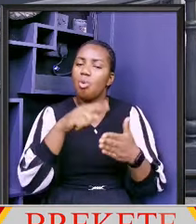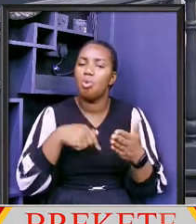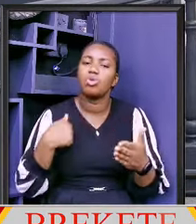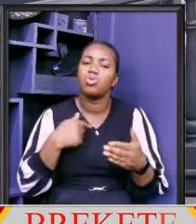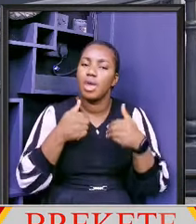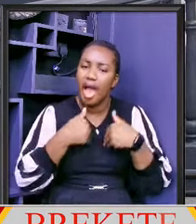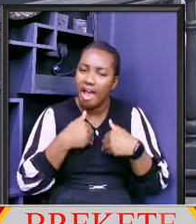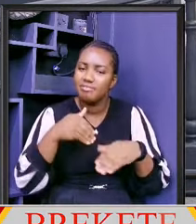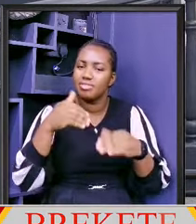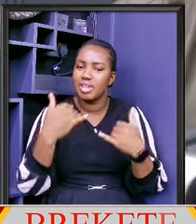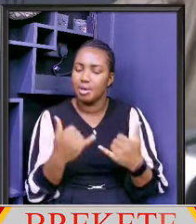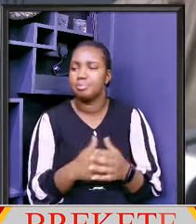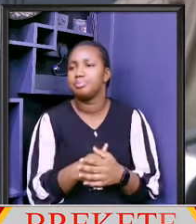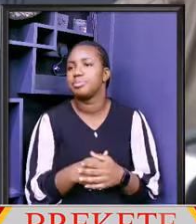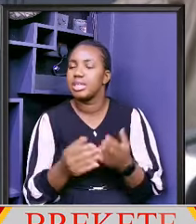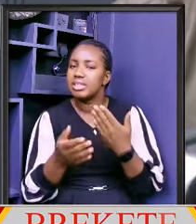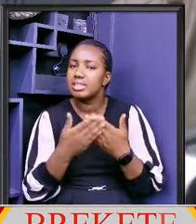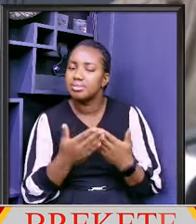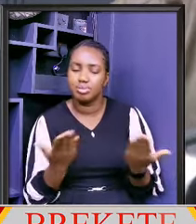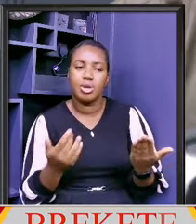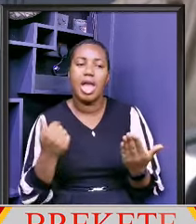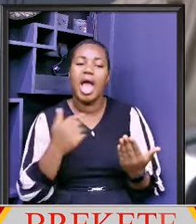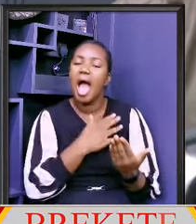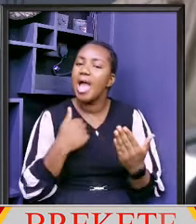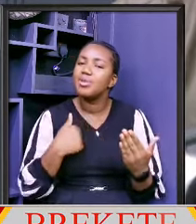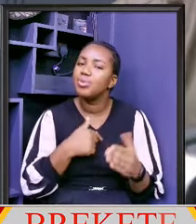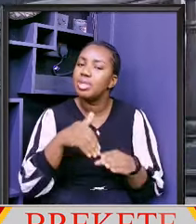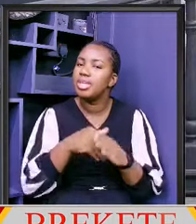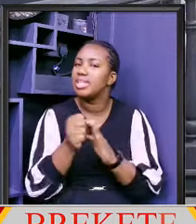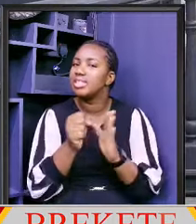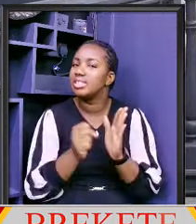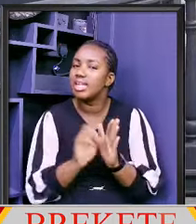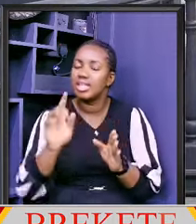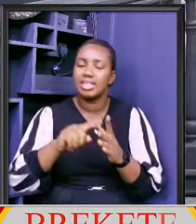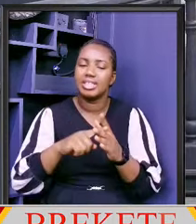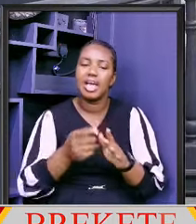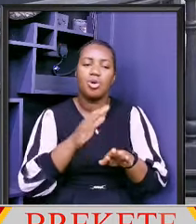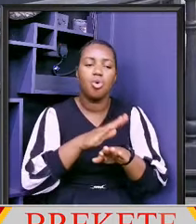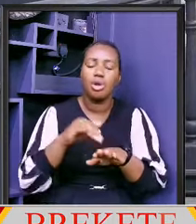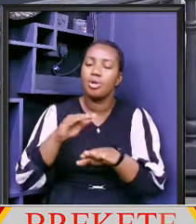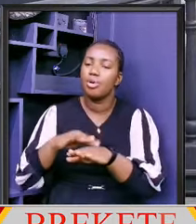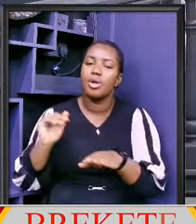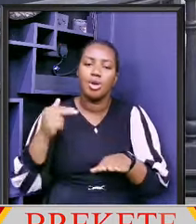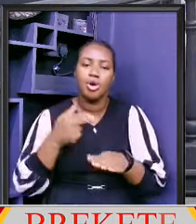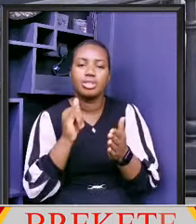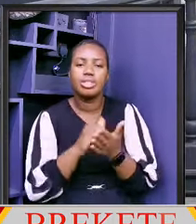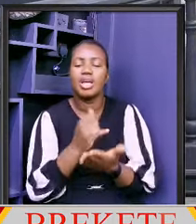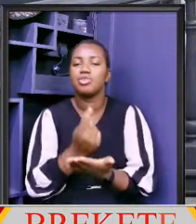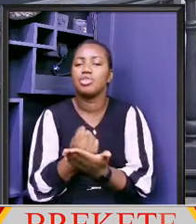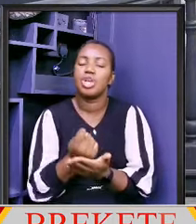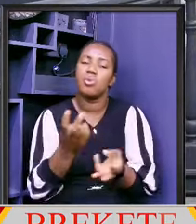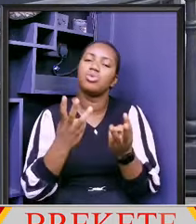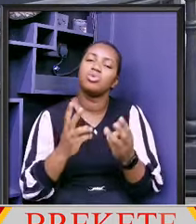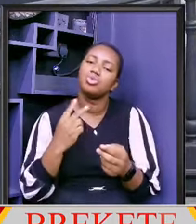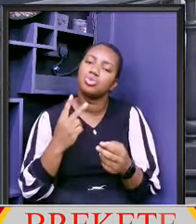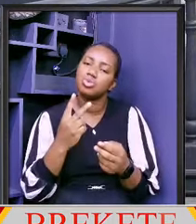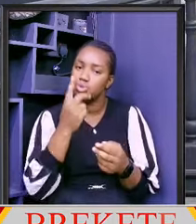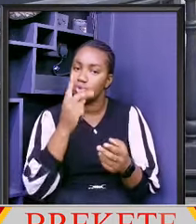Simple. And then we from the state now that we are novice now, they started calling us, come, they throw you around to see you. We came, they